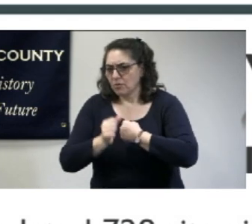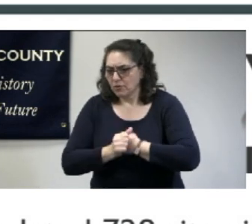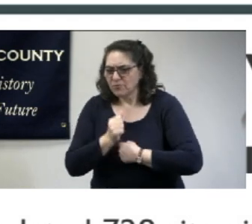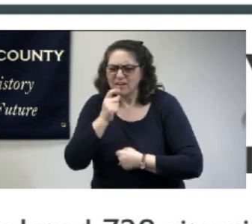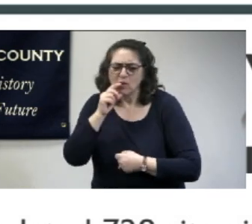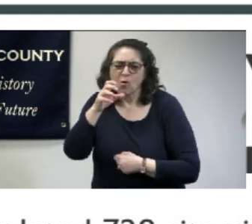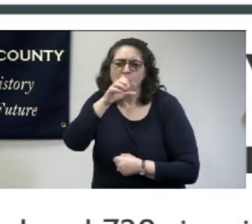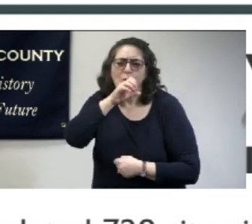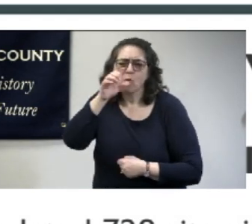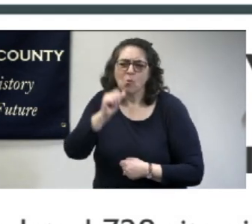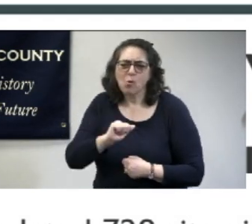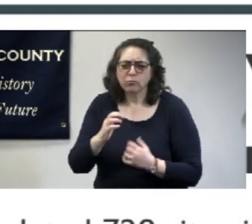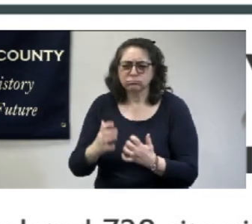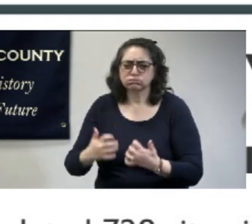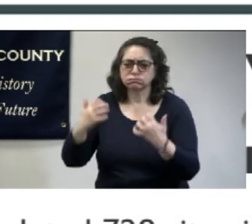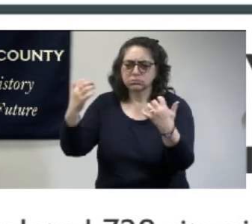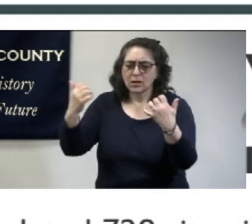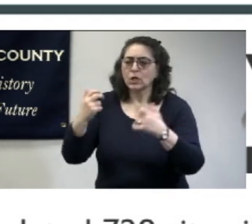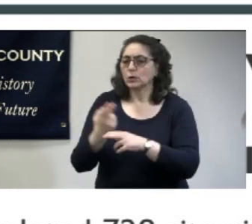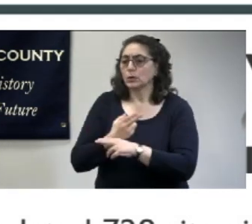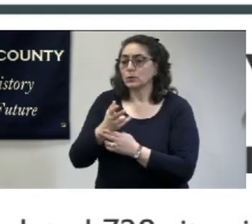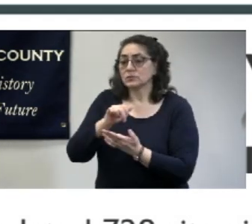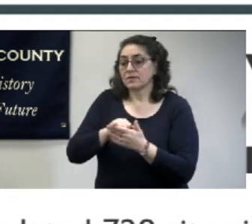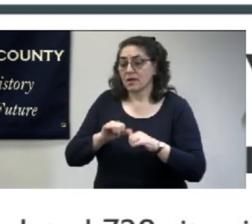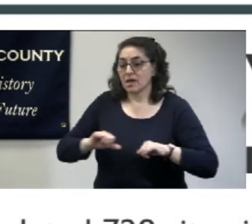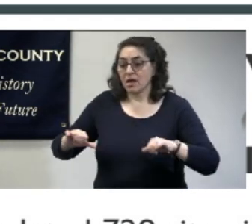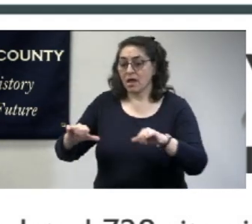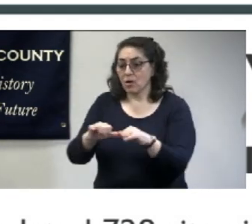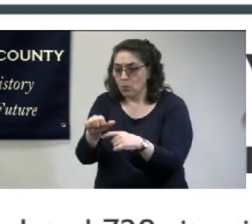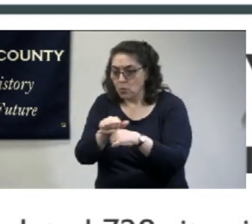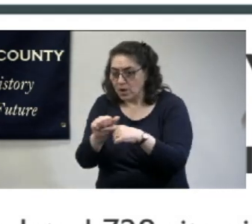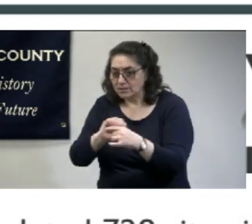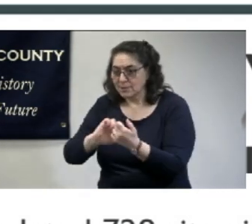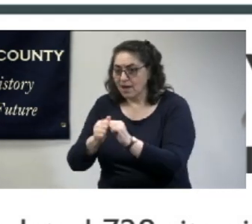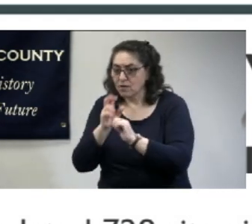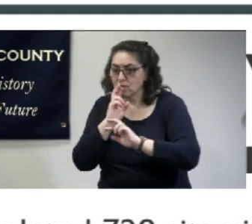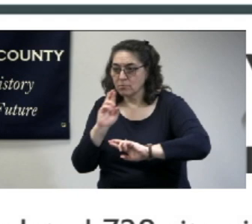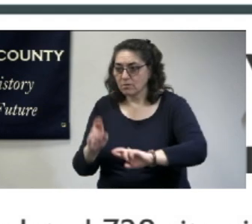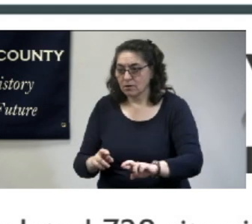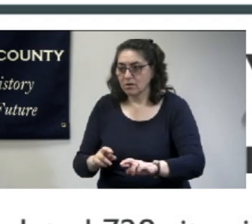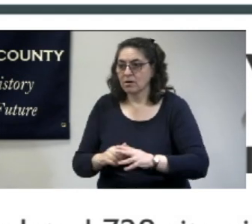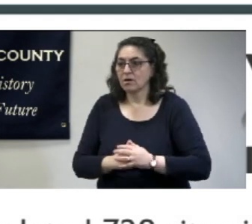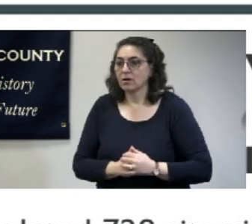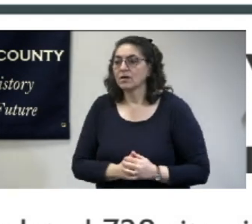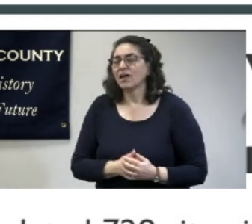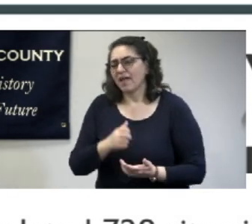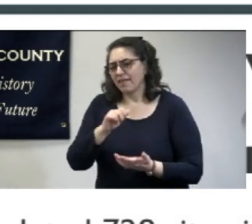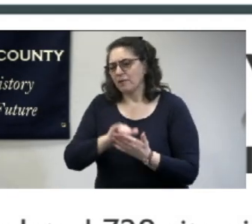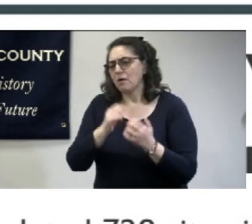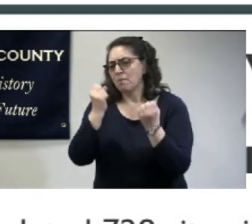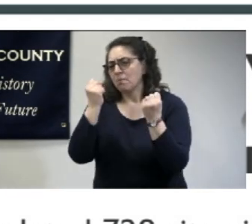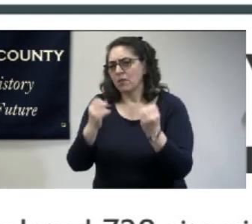arena there that they were able to utilize. So that's just the multi-agency,